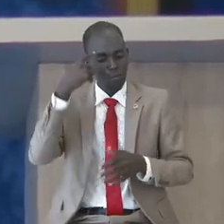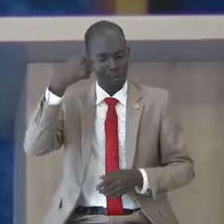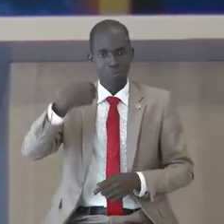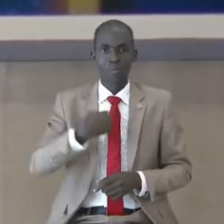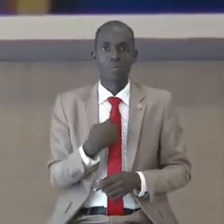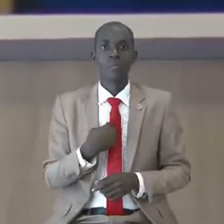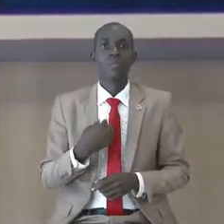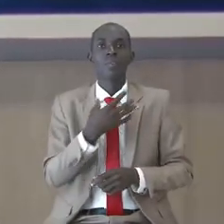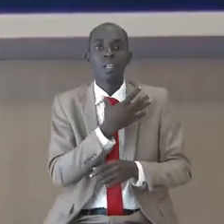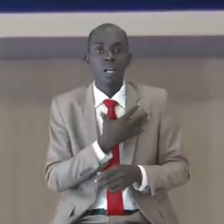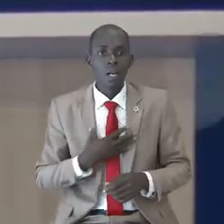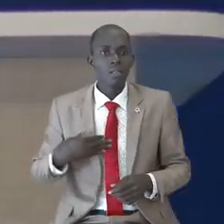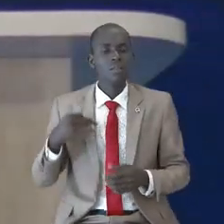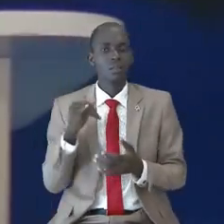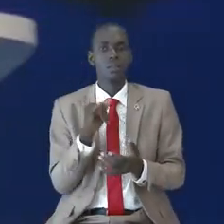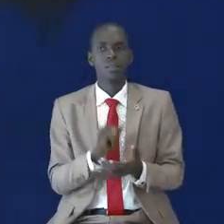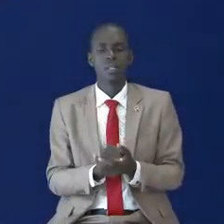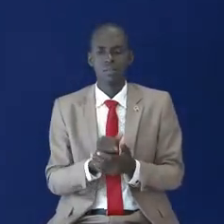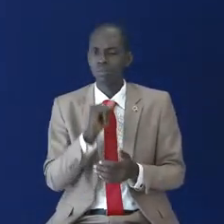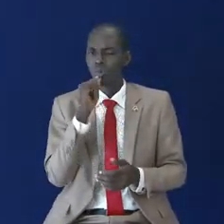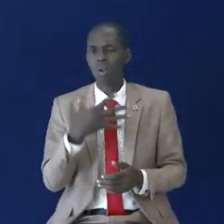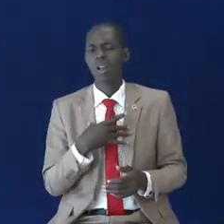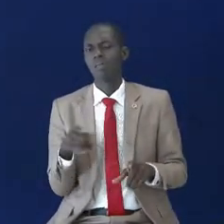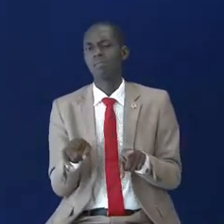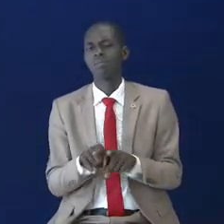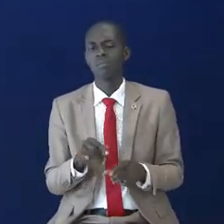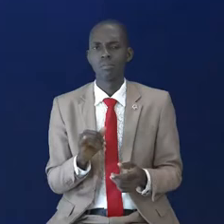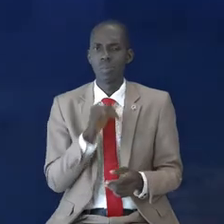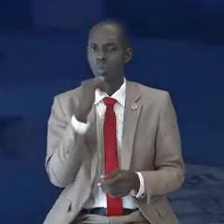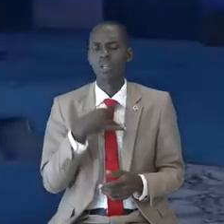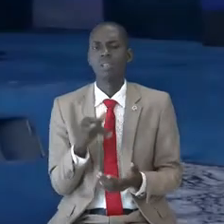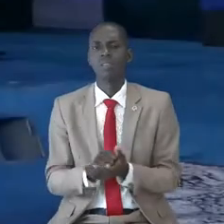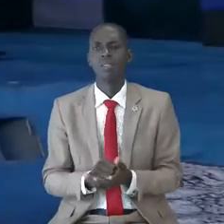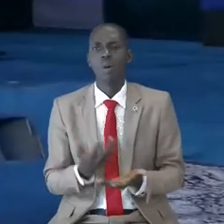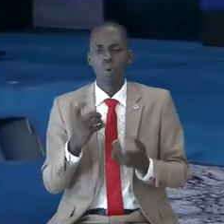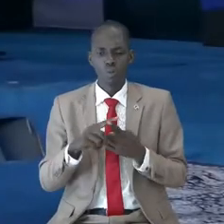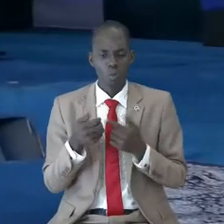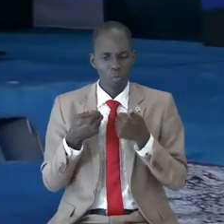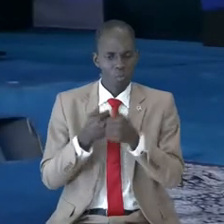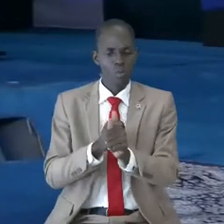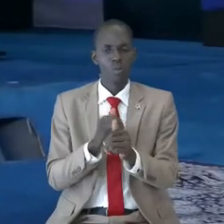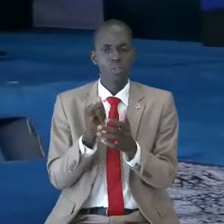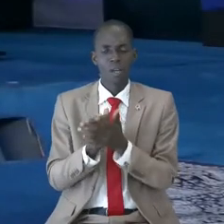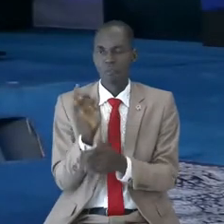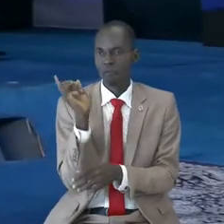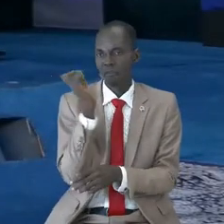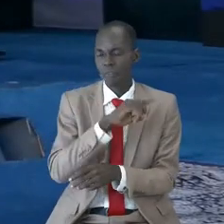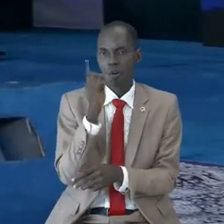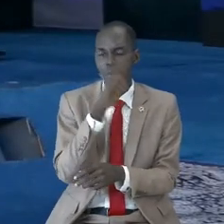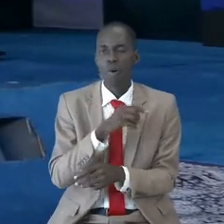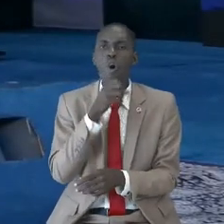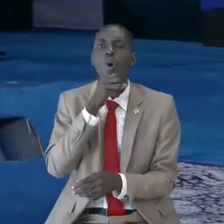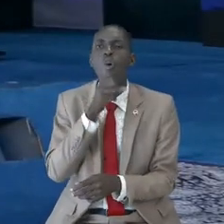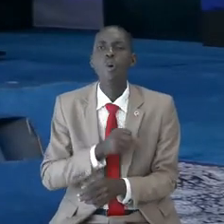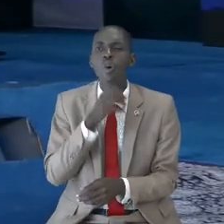so they didn't like that. They wanted to hold on to their false doctrine and their